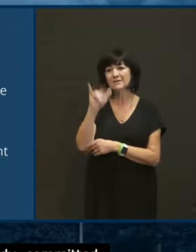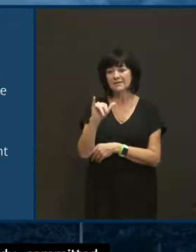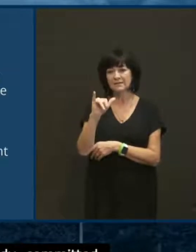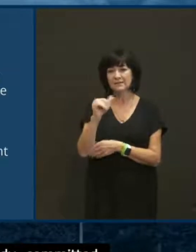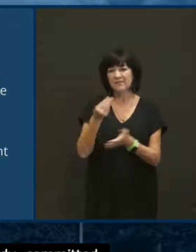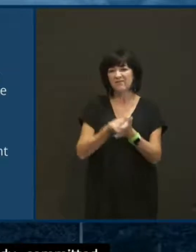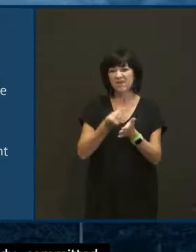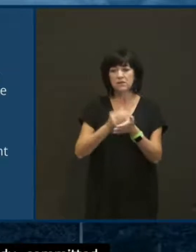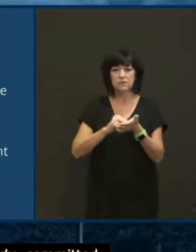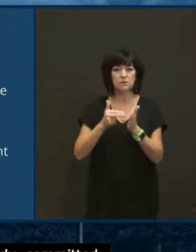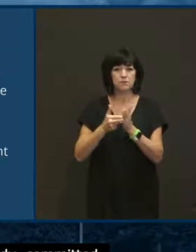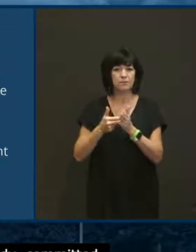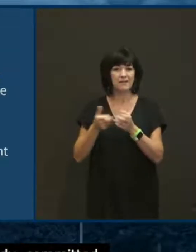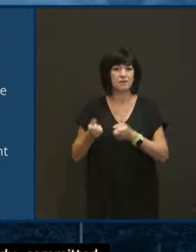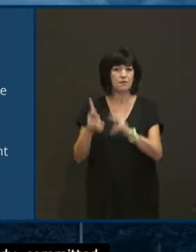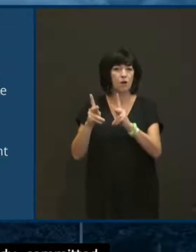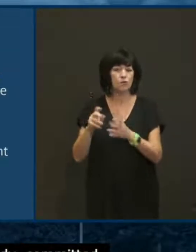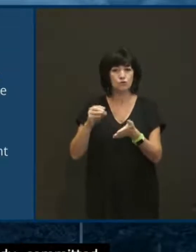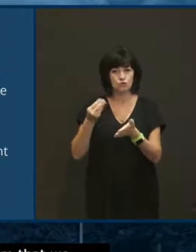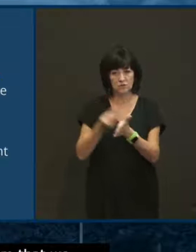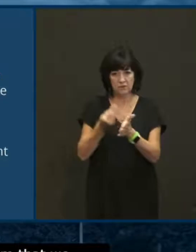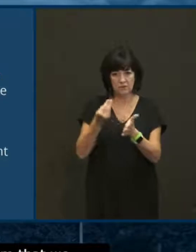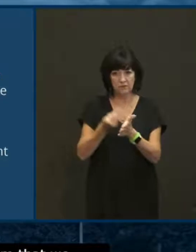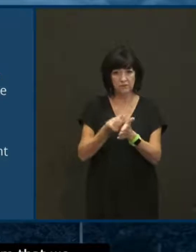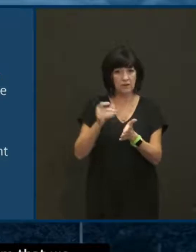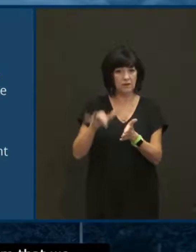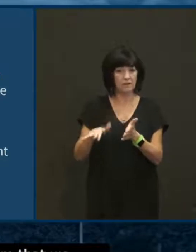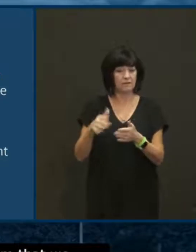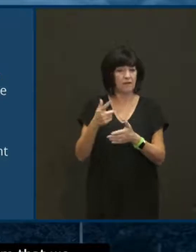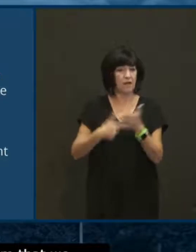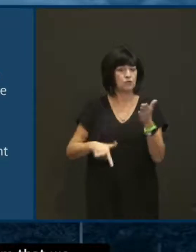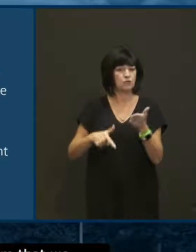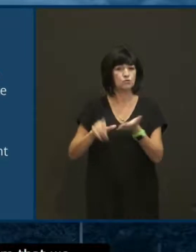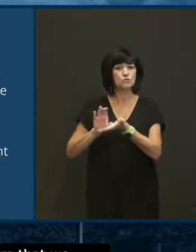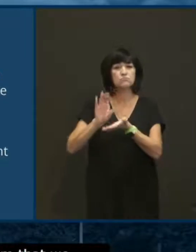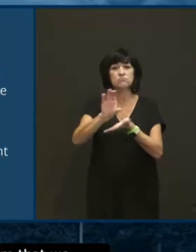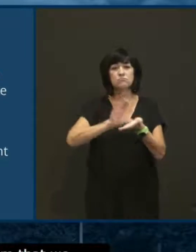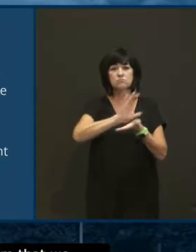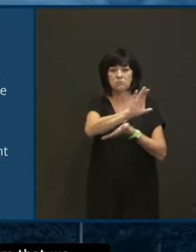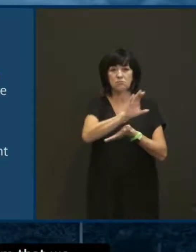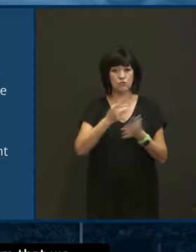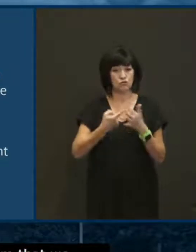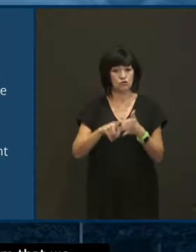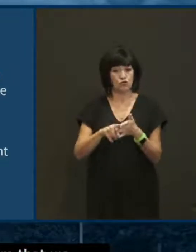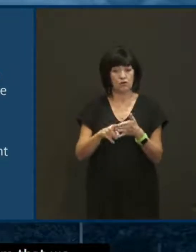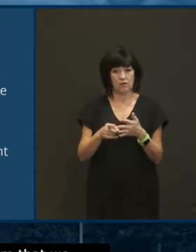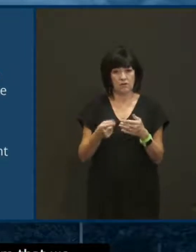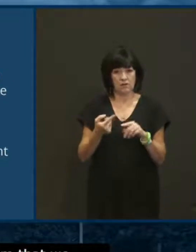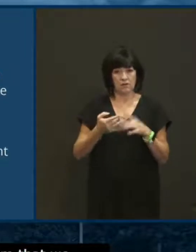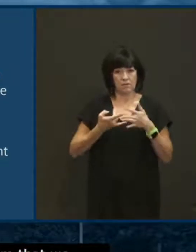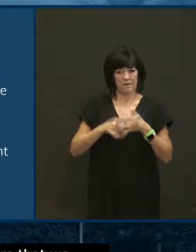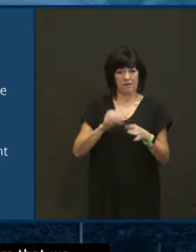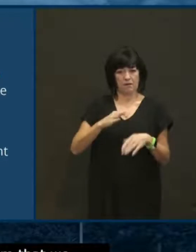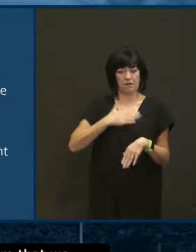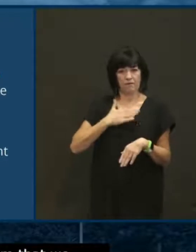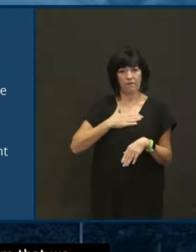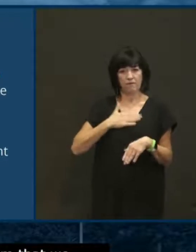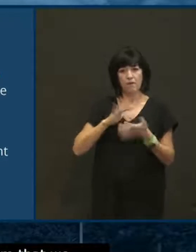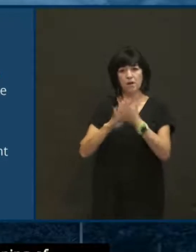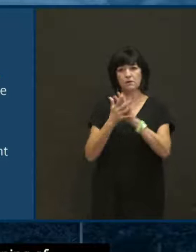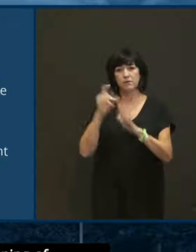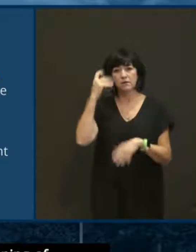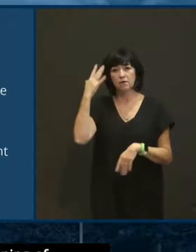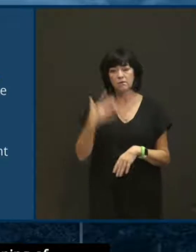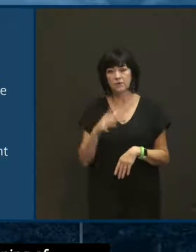mechanism that we started in the beginning of my administration. We've committed to increase that funding to $60